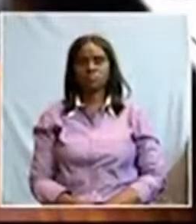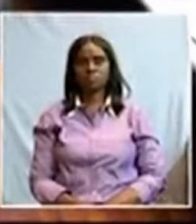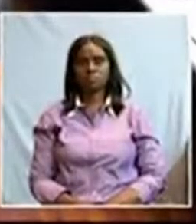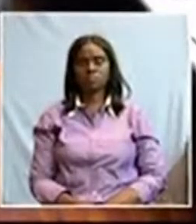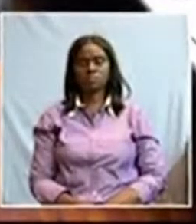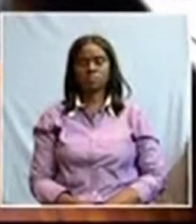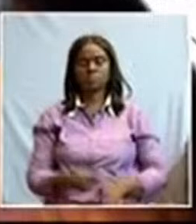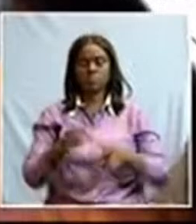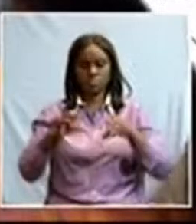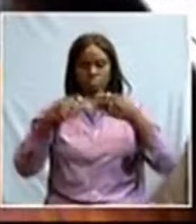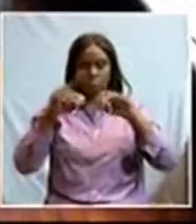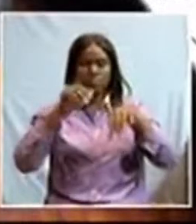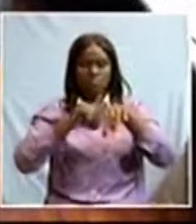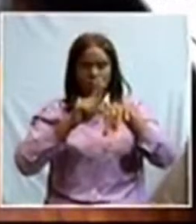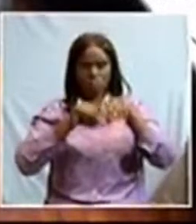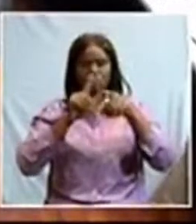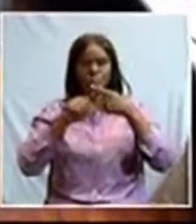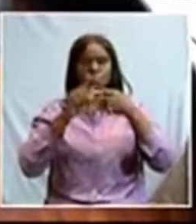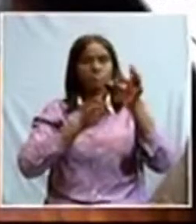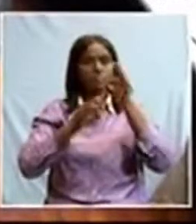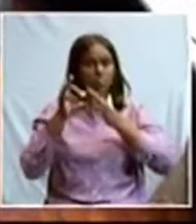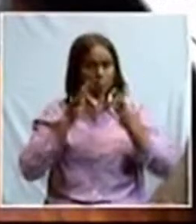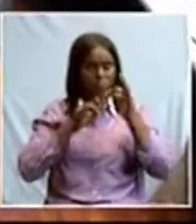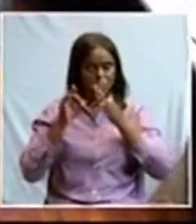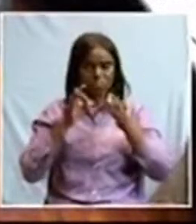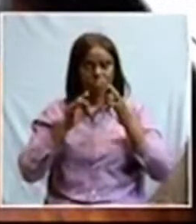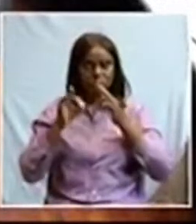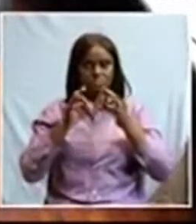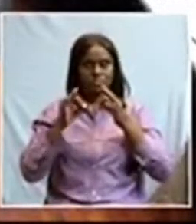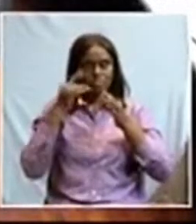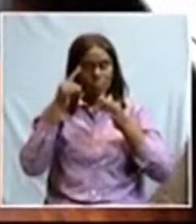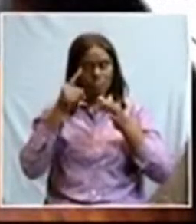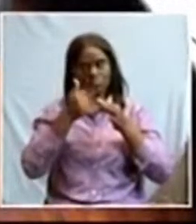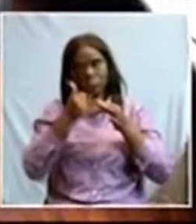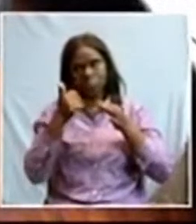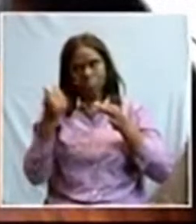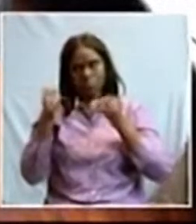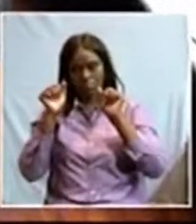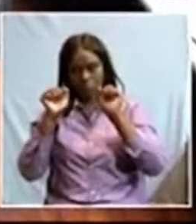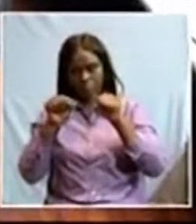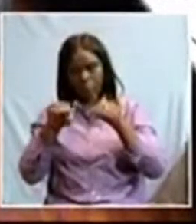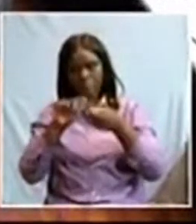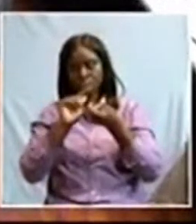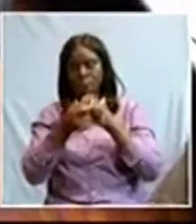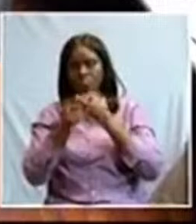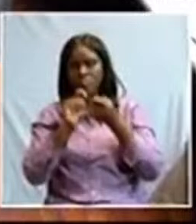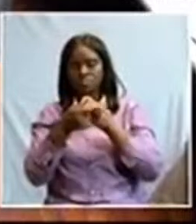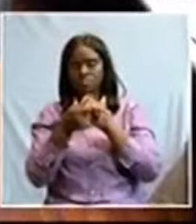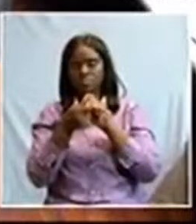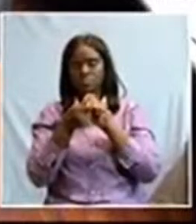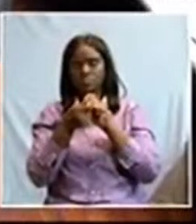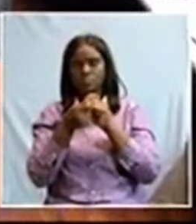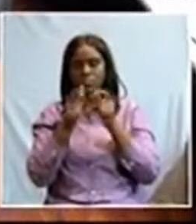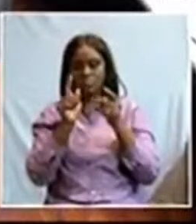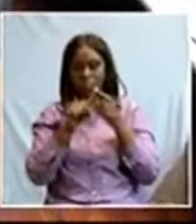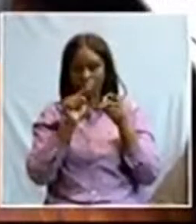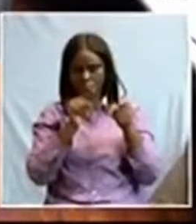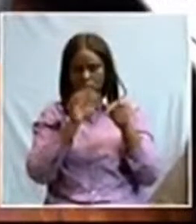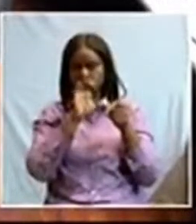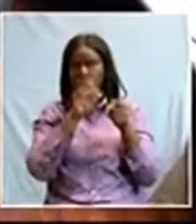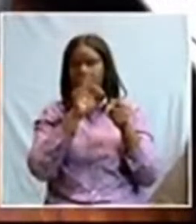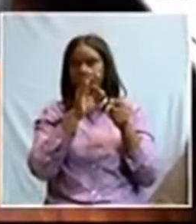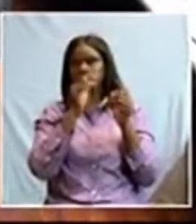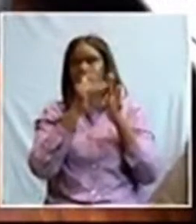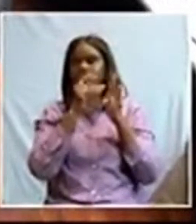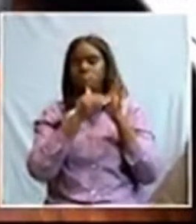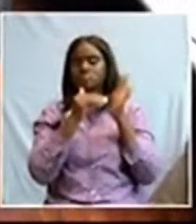Given chance to submit for any possible changes to the CDF